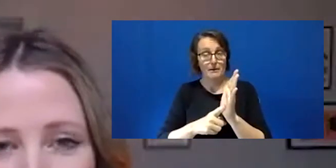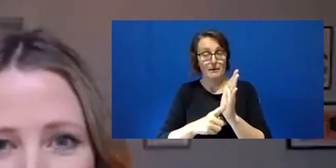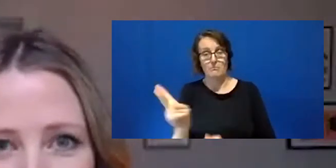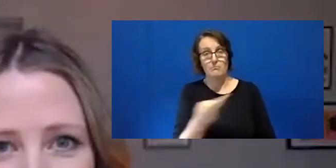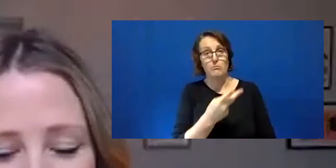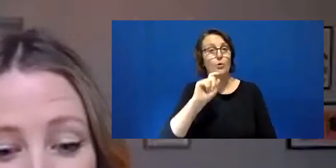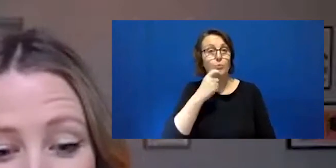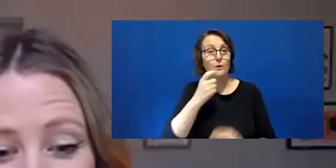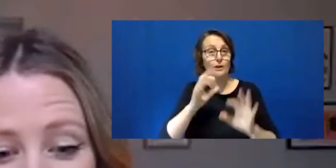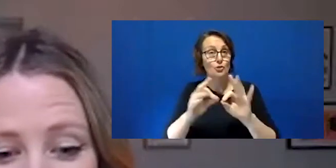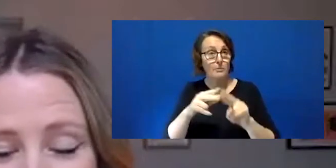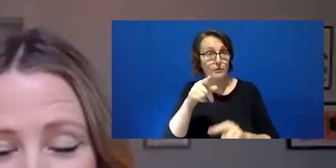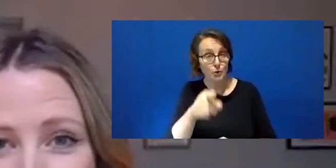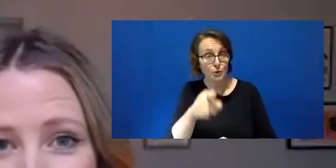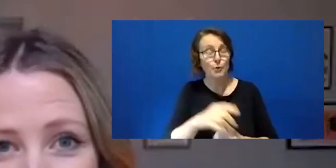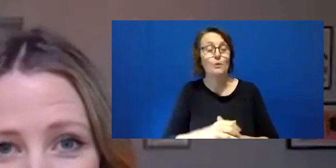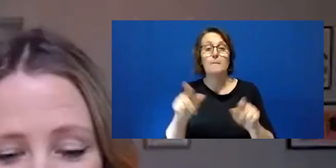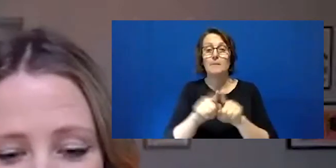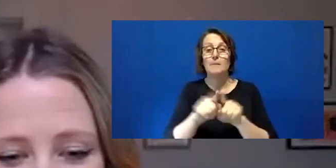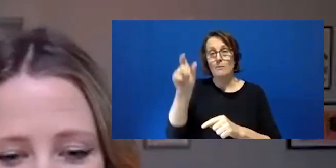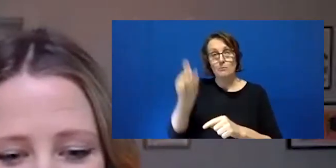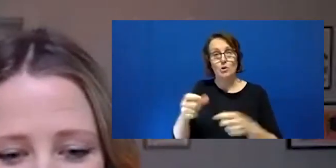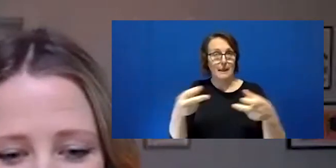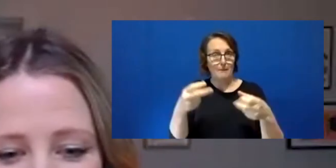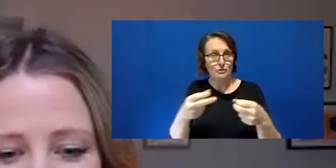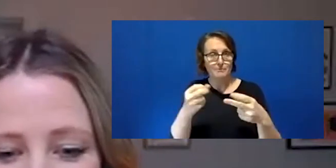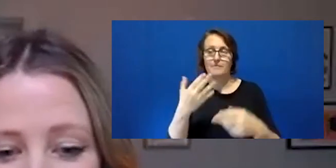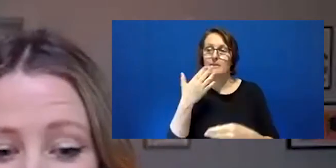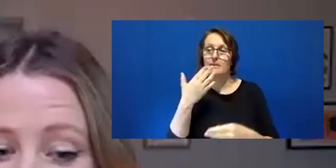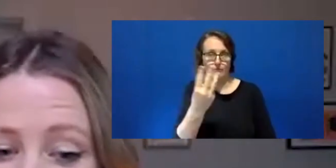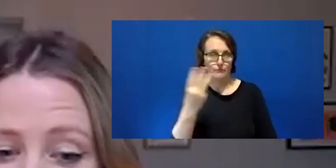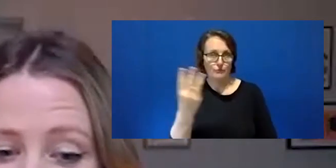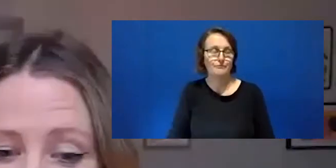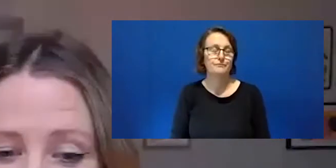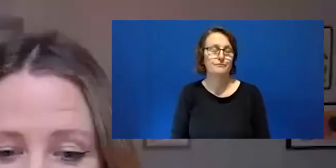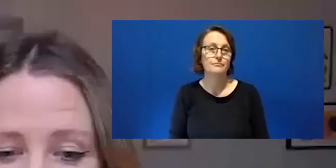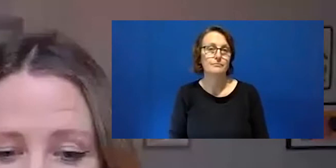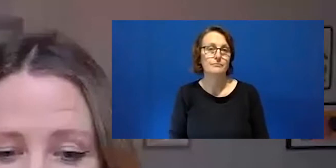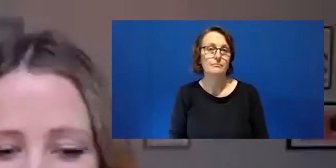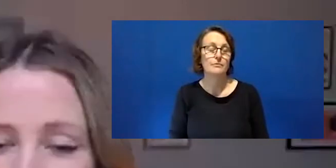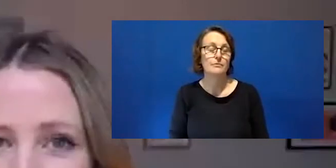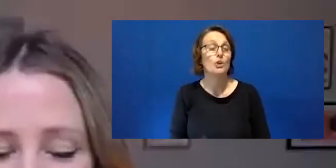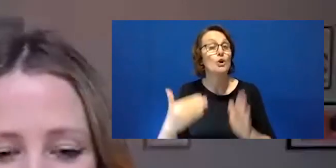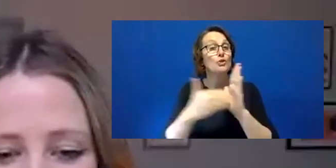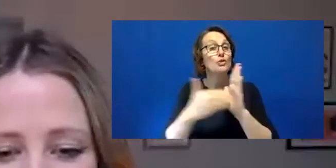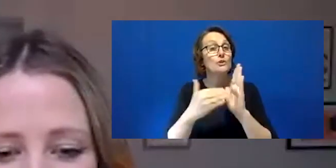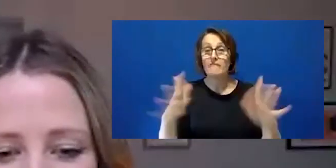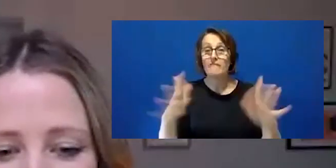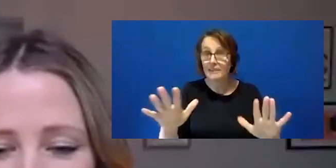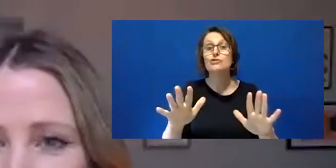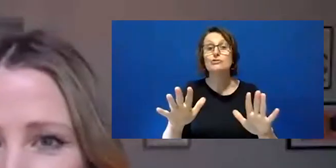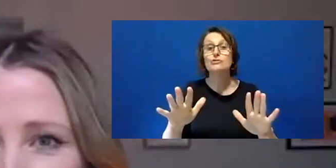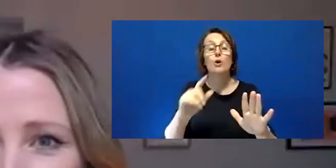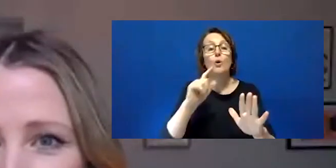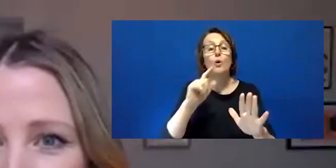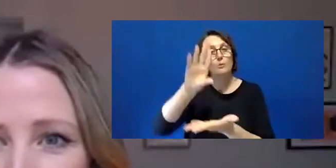and Mile, who is live captioning. Thank you all for being here. Finally, a recording of today's webinar with transcript will be available after